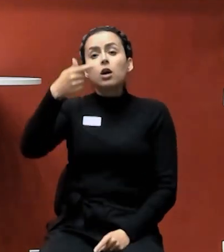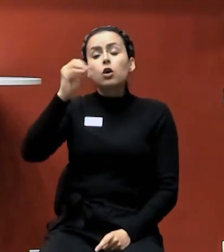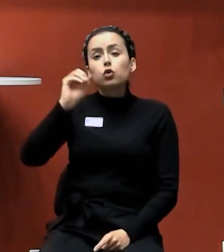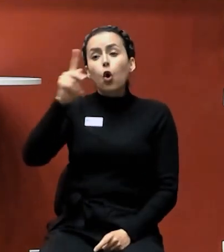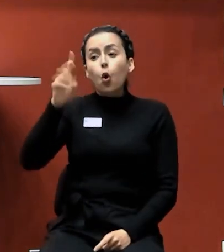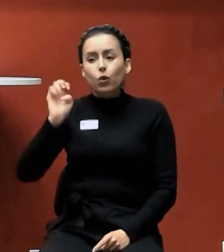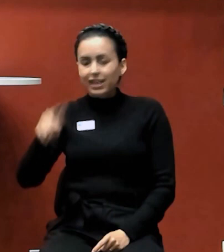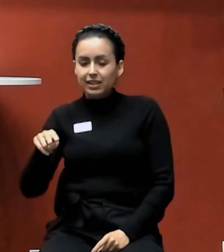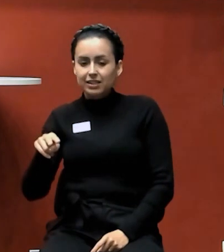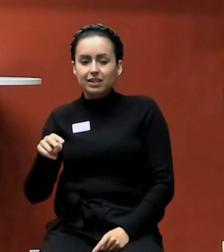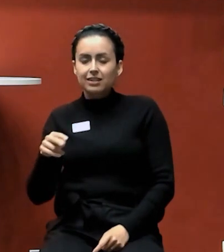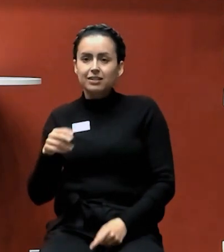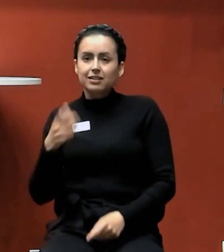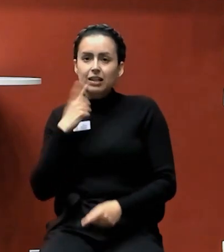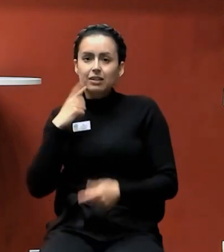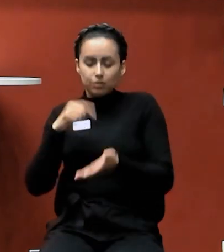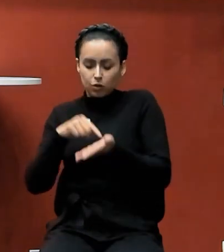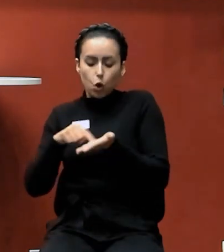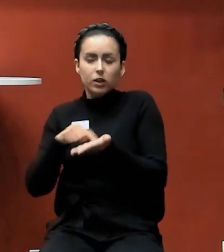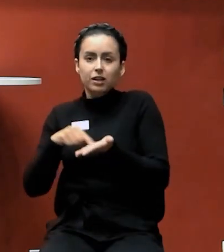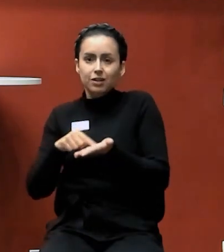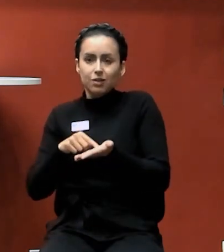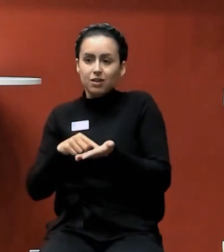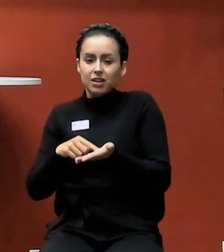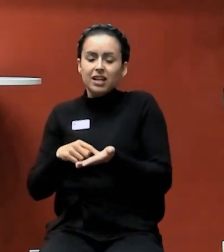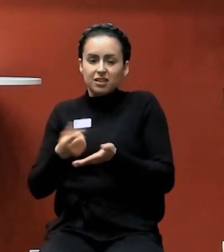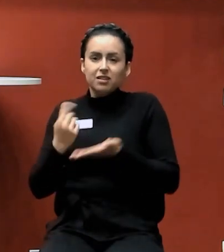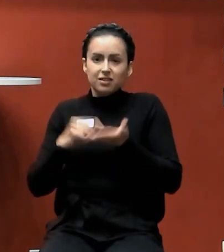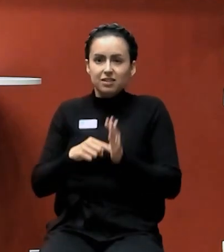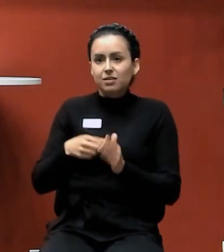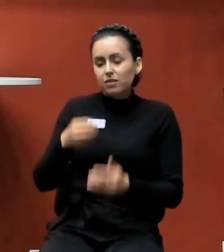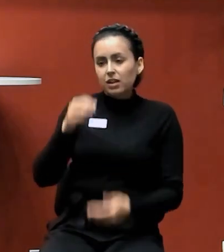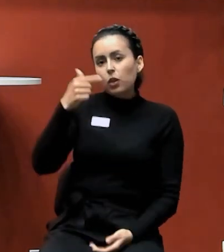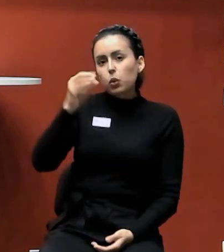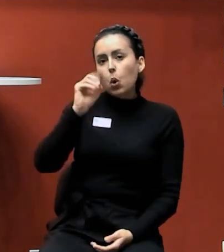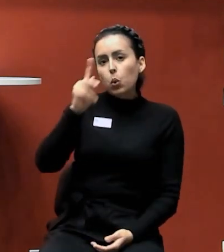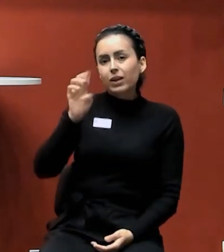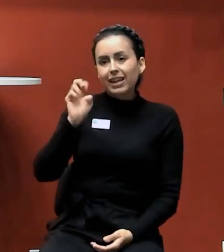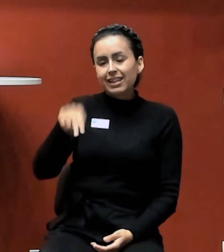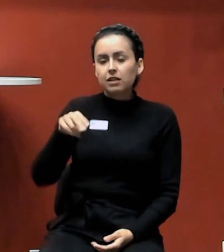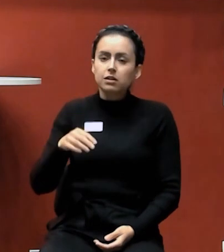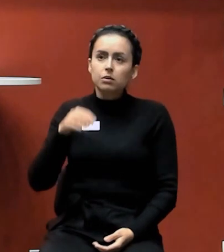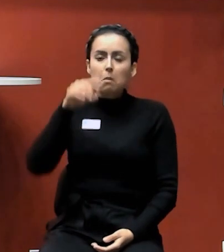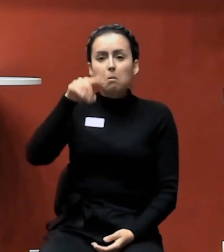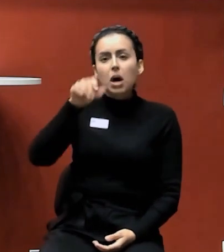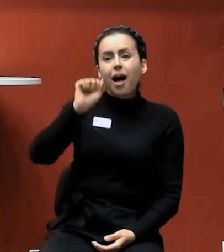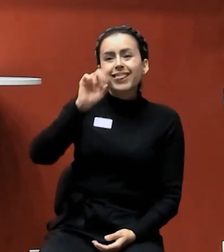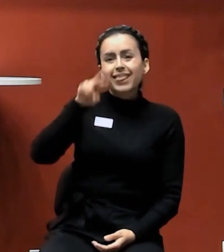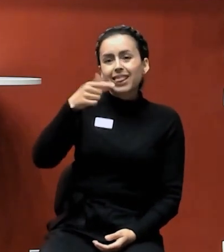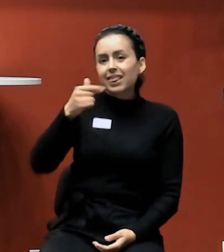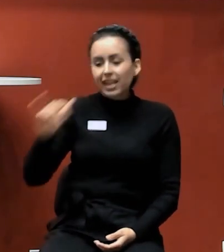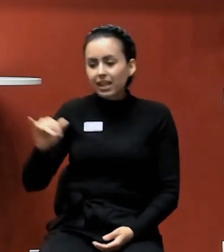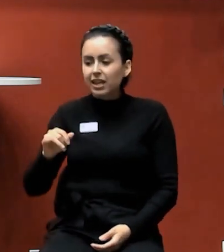instead of coins sometimes to put in, you put a token in a slot and it opens the door. And I